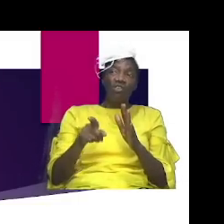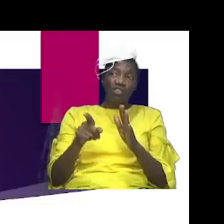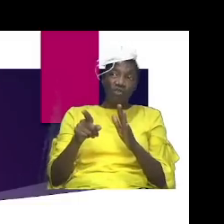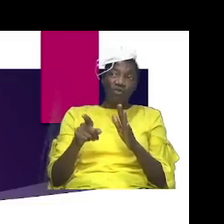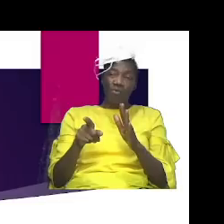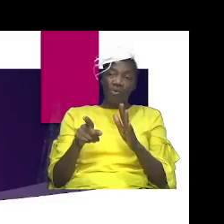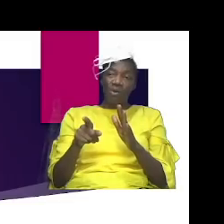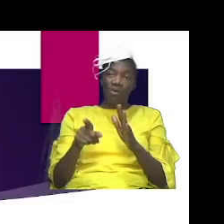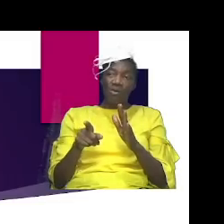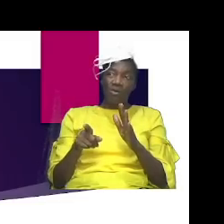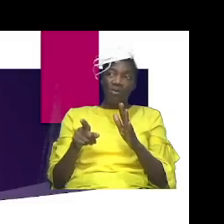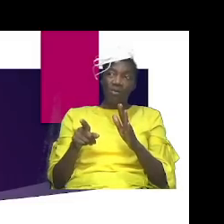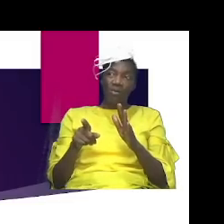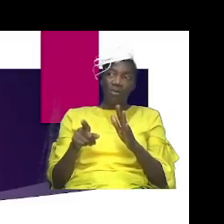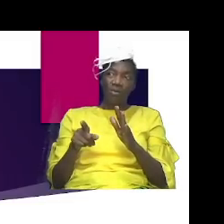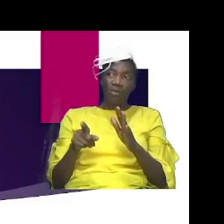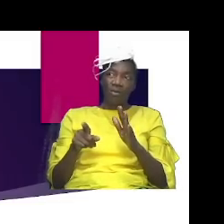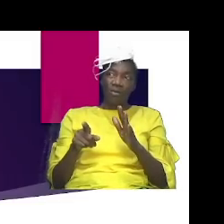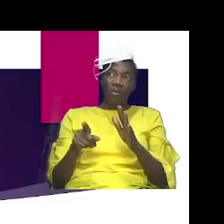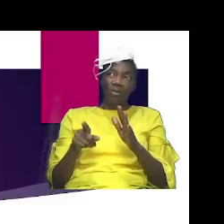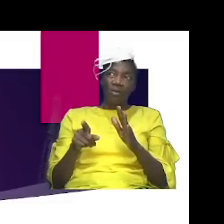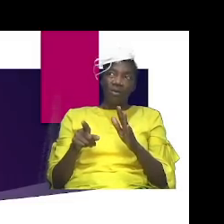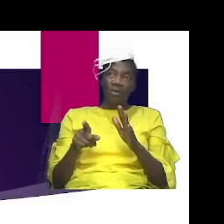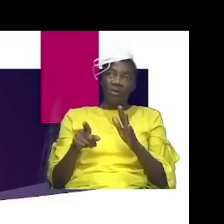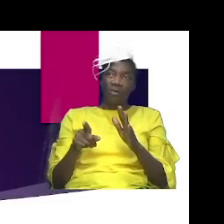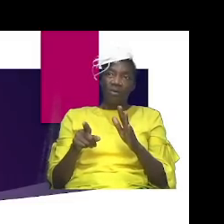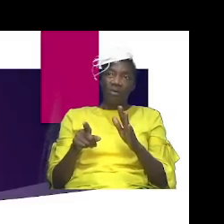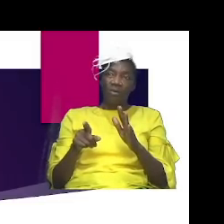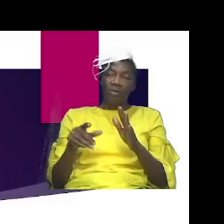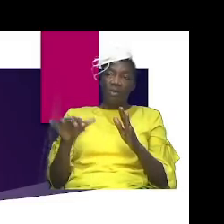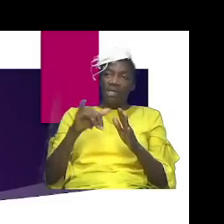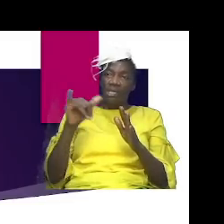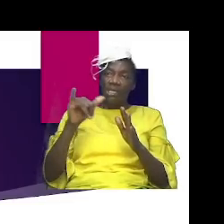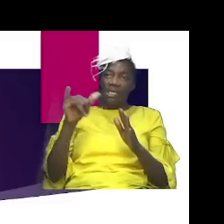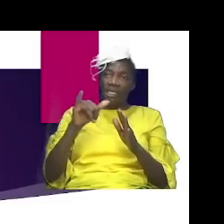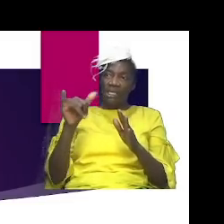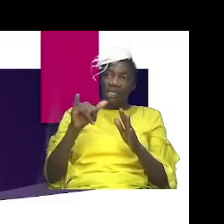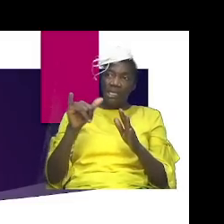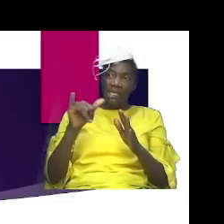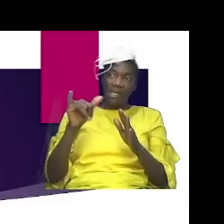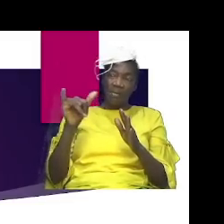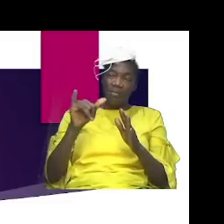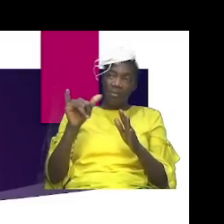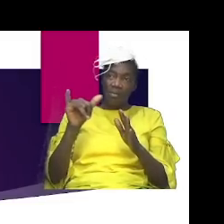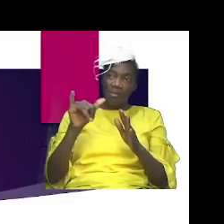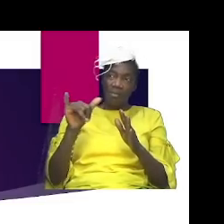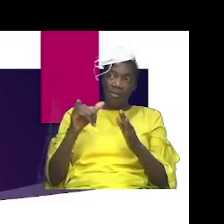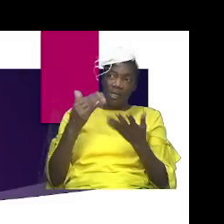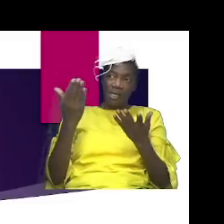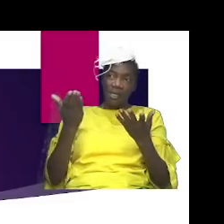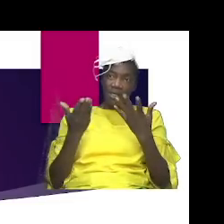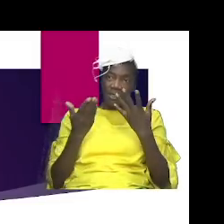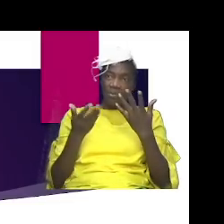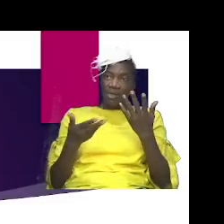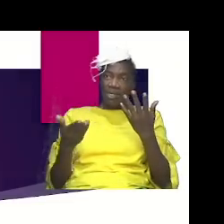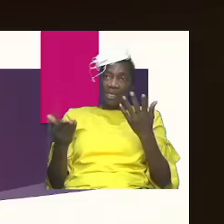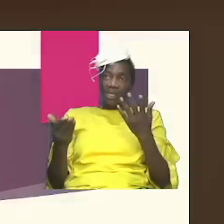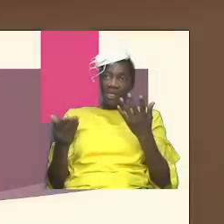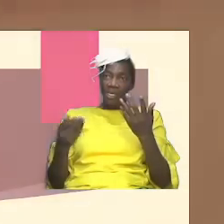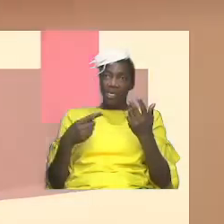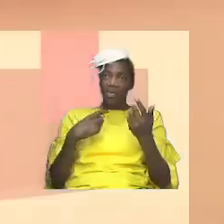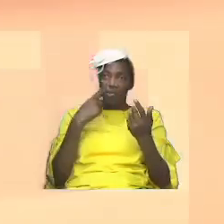make sure, saints of God, and I'm using the same analogy just to bring the thing across to